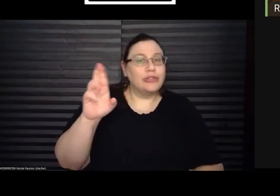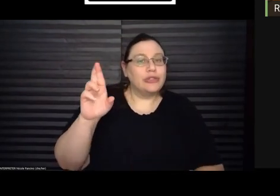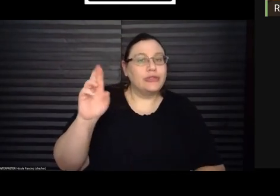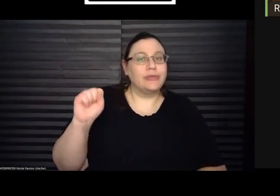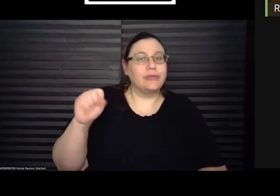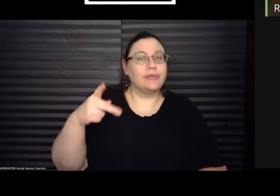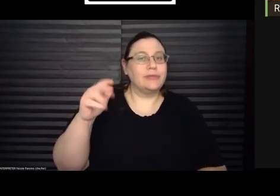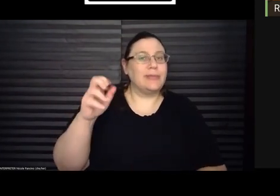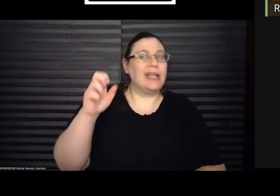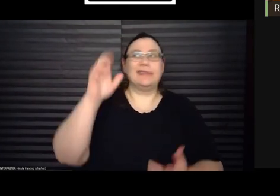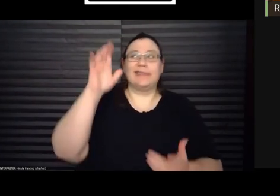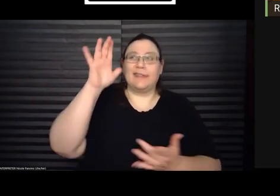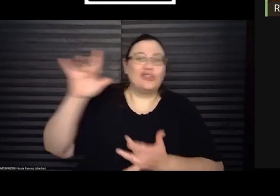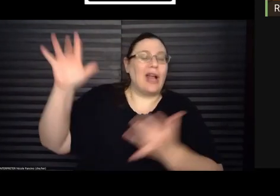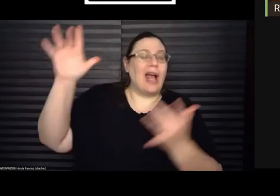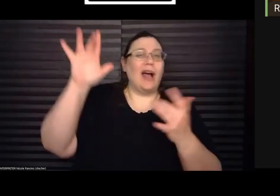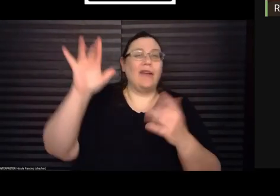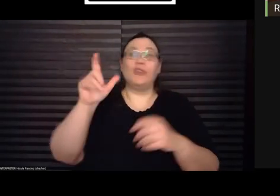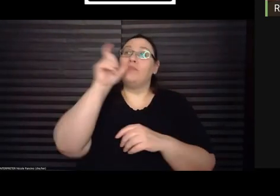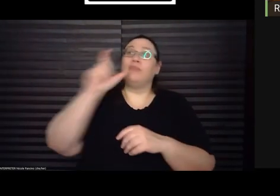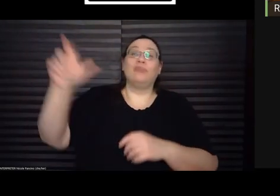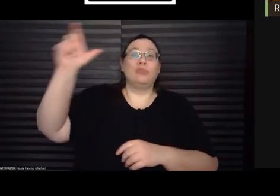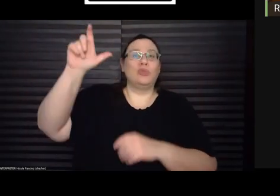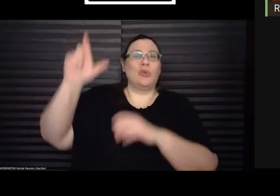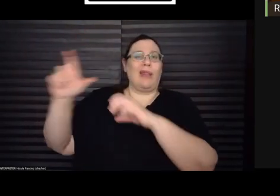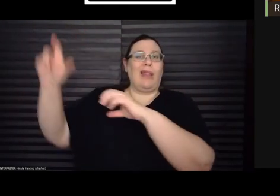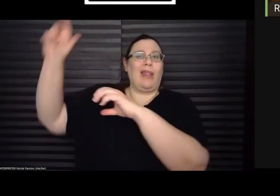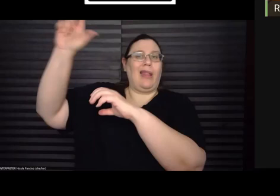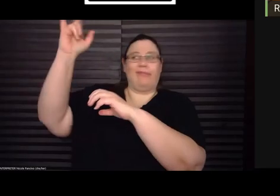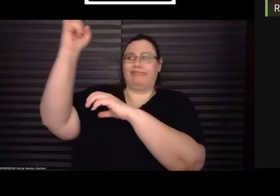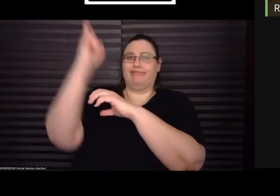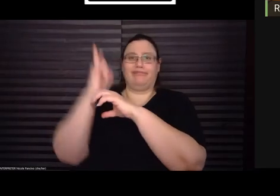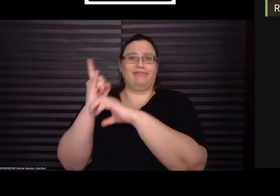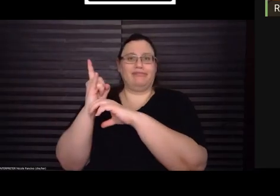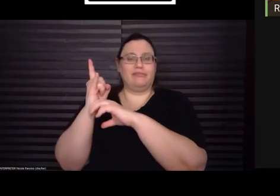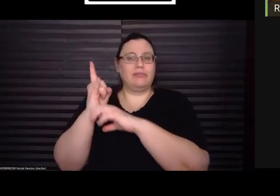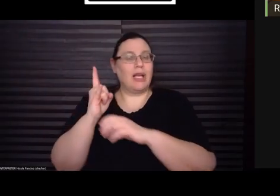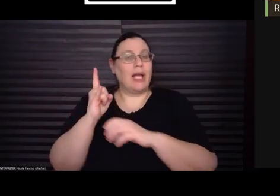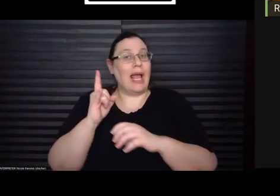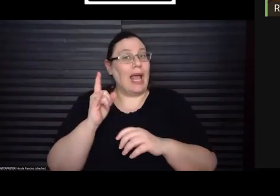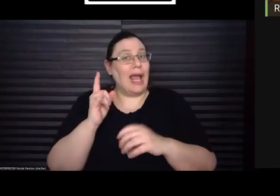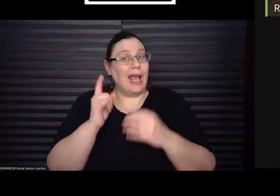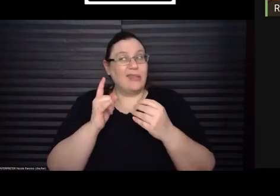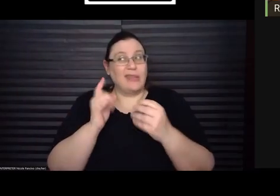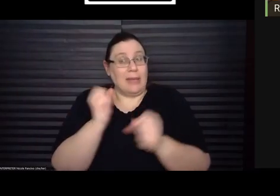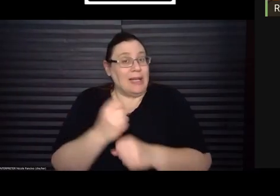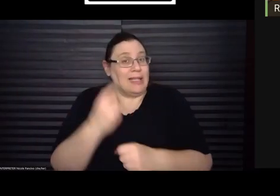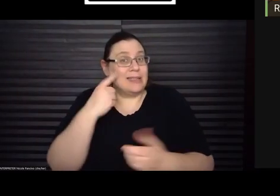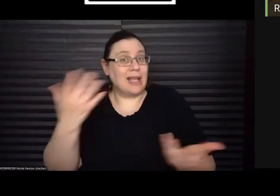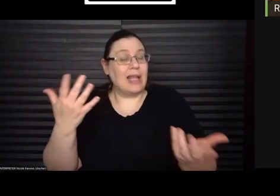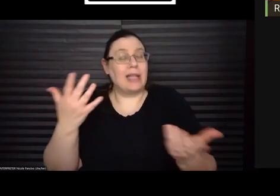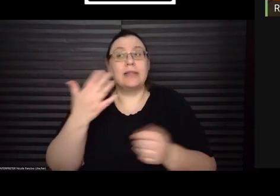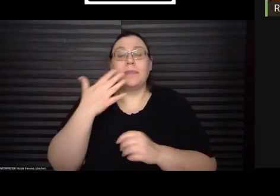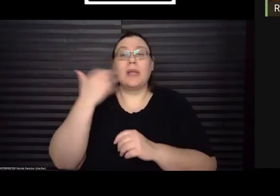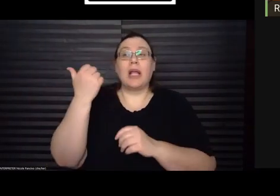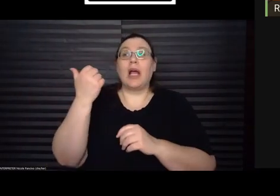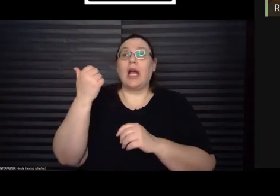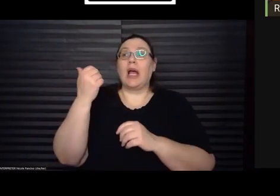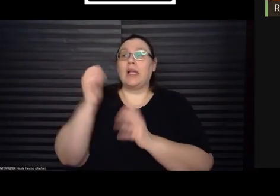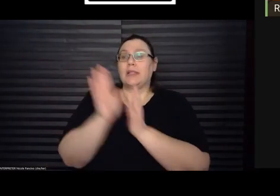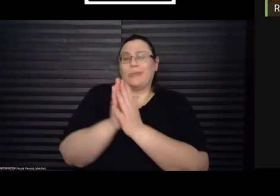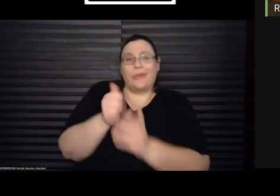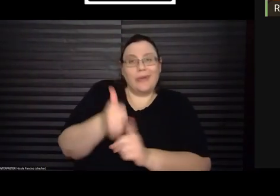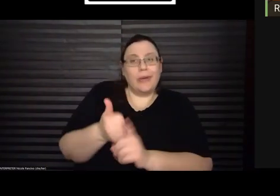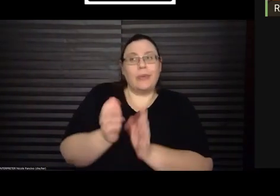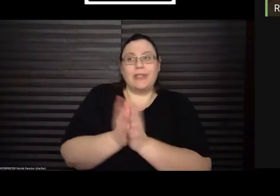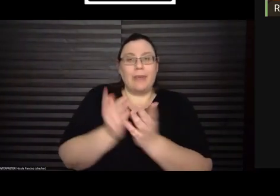of space travel, of, you know, moon landings. So that was, you know, which actually made a lot of sense because, you know,